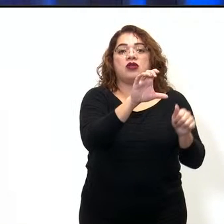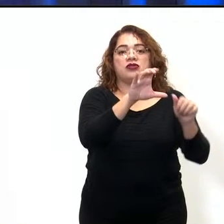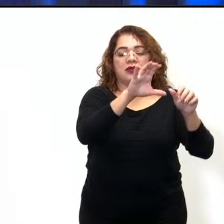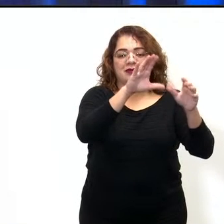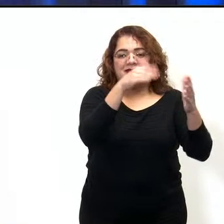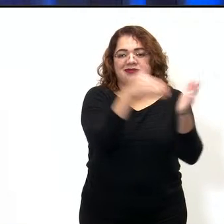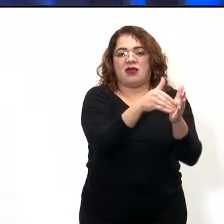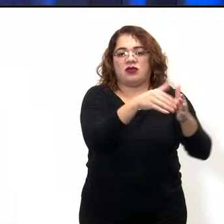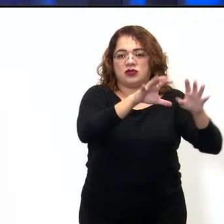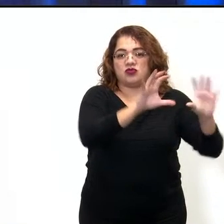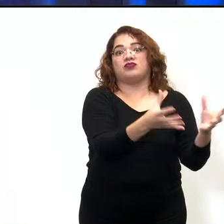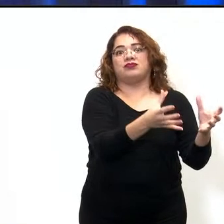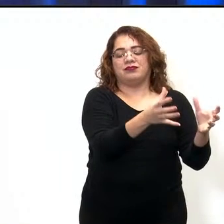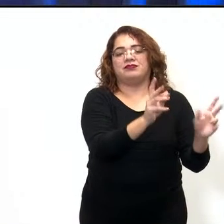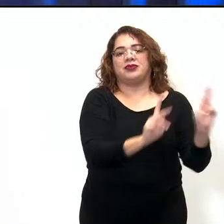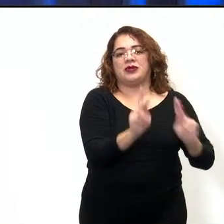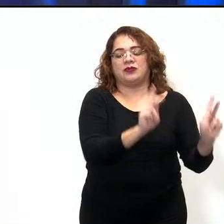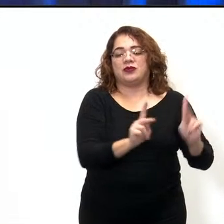second slide,